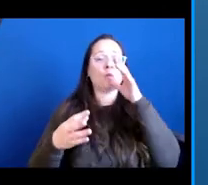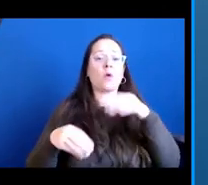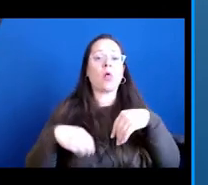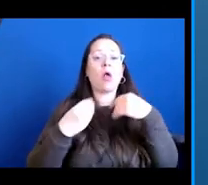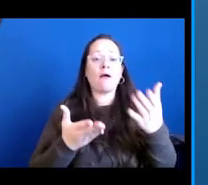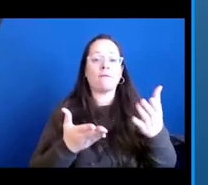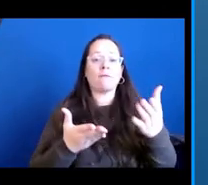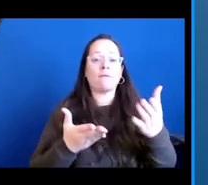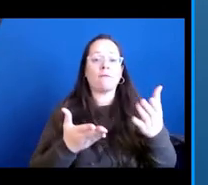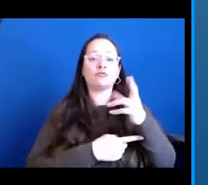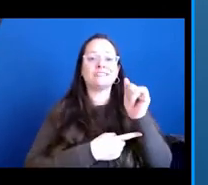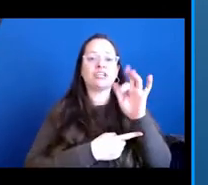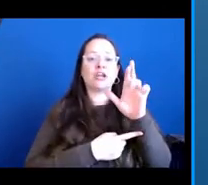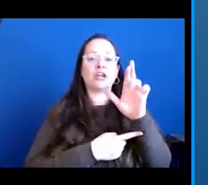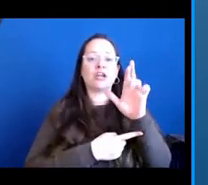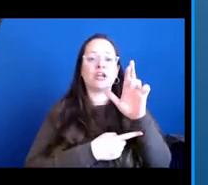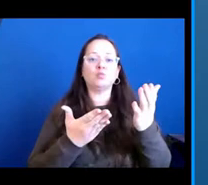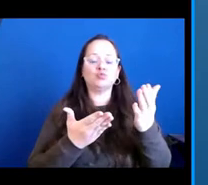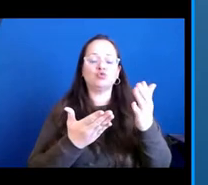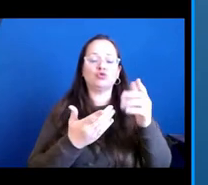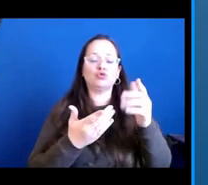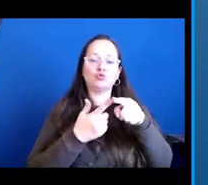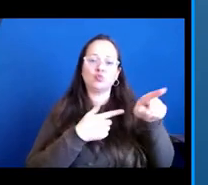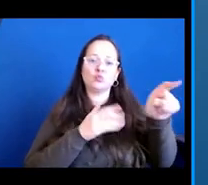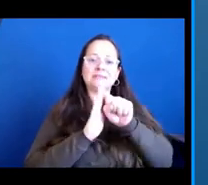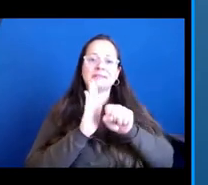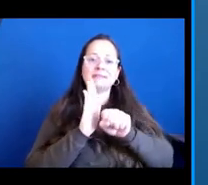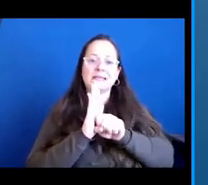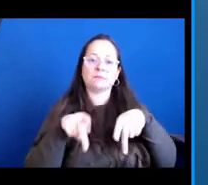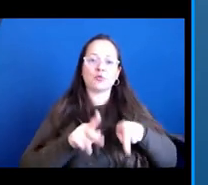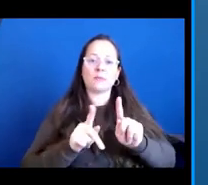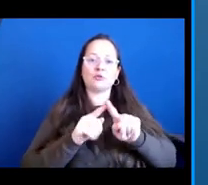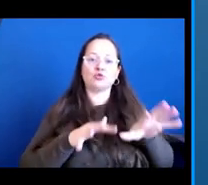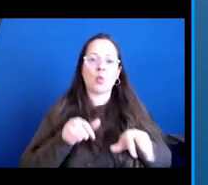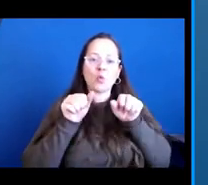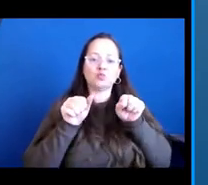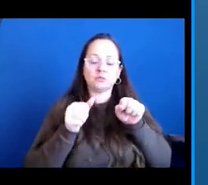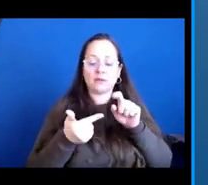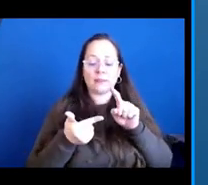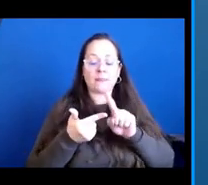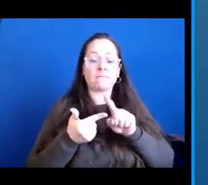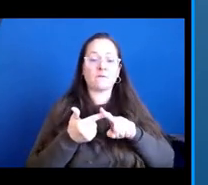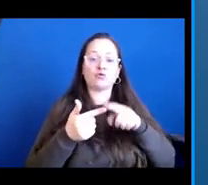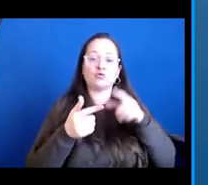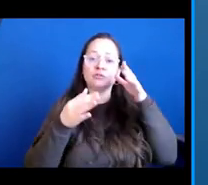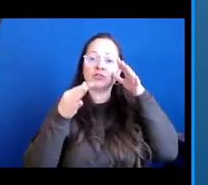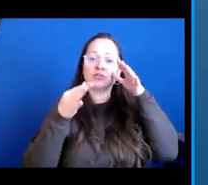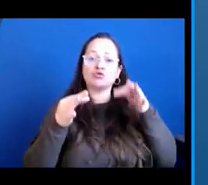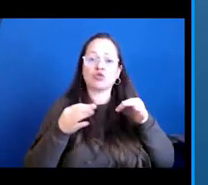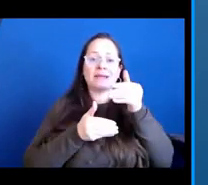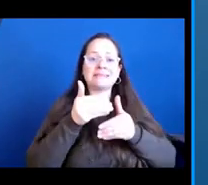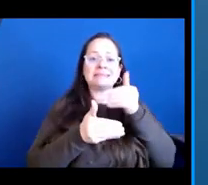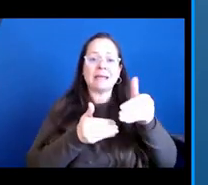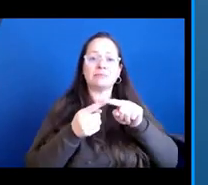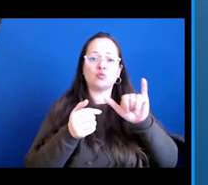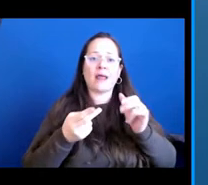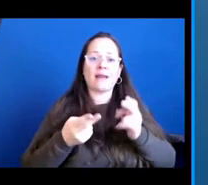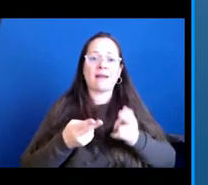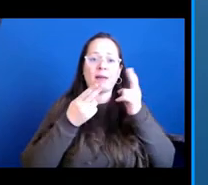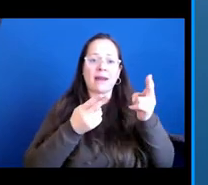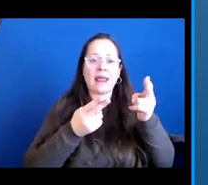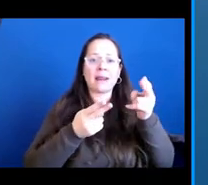permitted to host the first determining step of the nominating contest outside the window defined currently by 12a